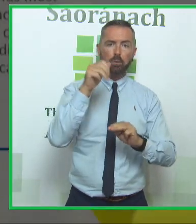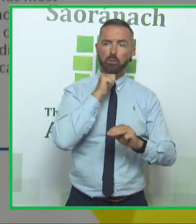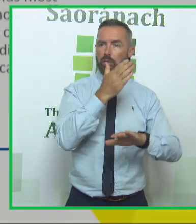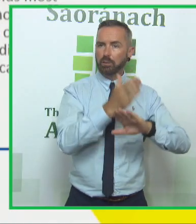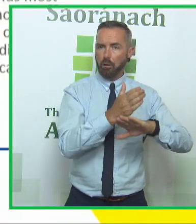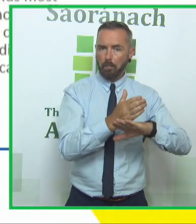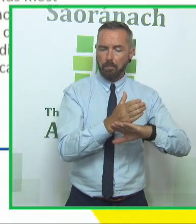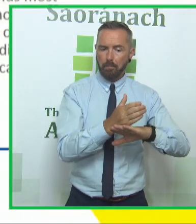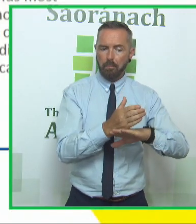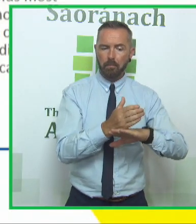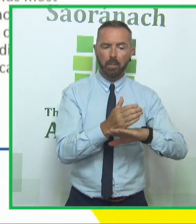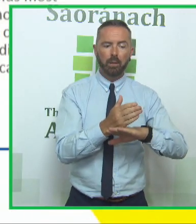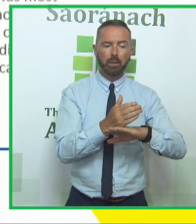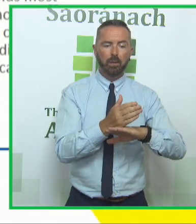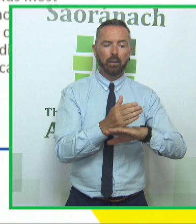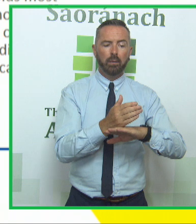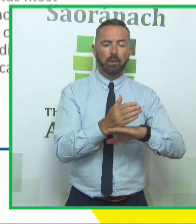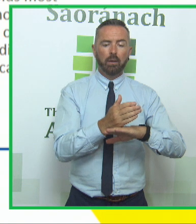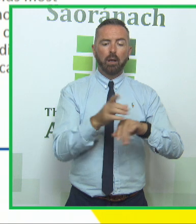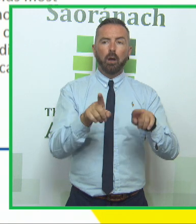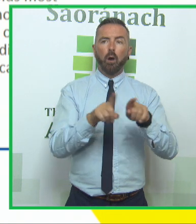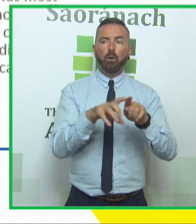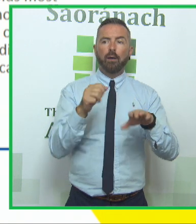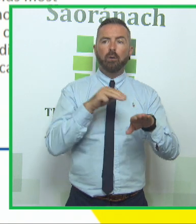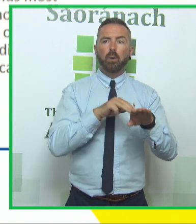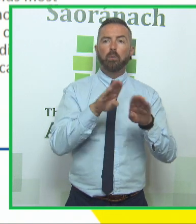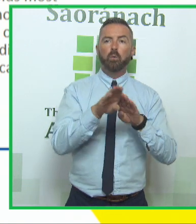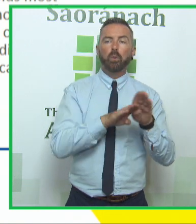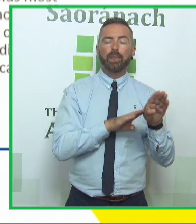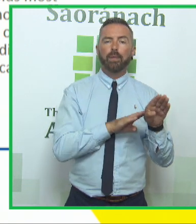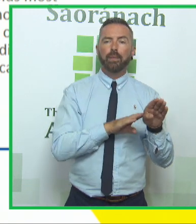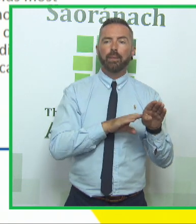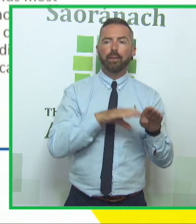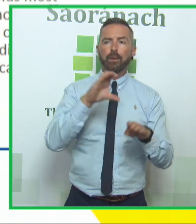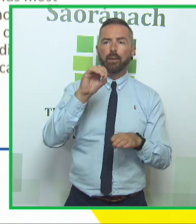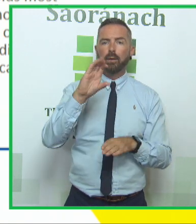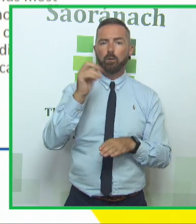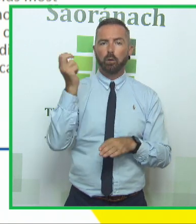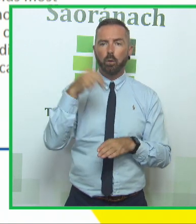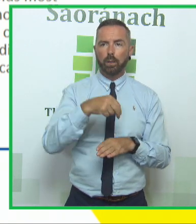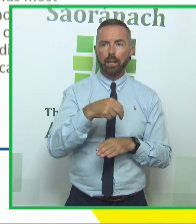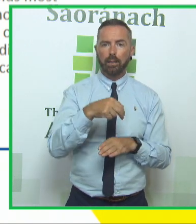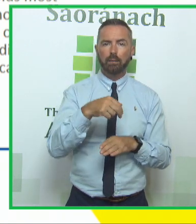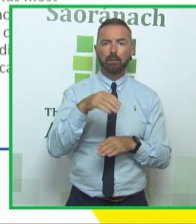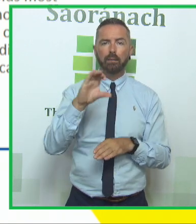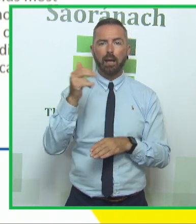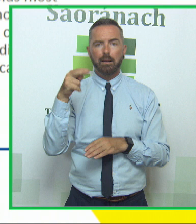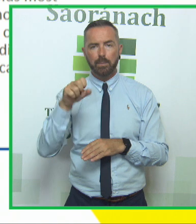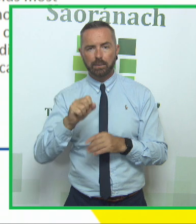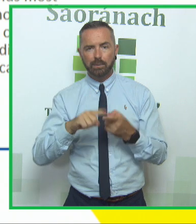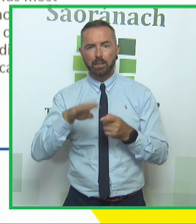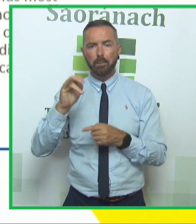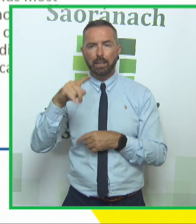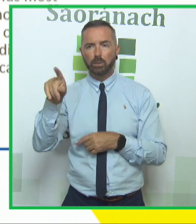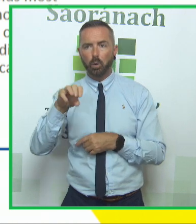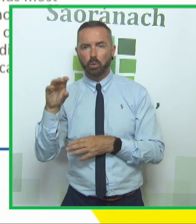unemployed. In addition to opioids, there was often problematic use of cocaine, benzodiazepines, and cannabis. And we also see for